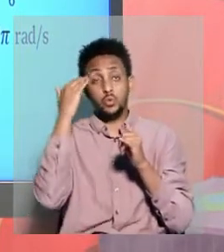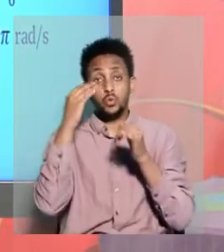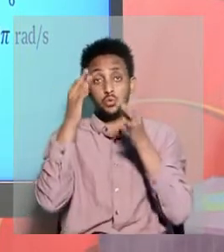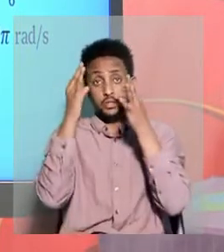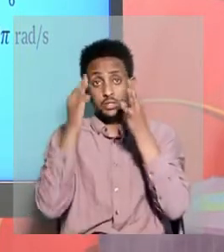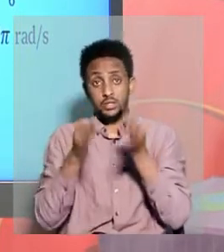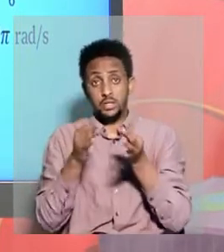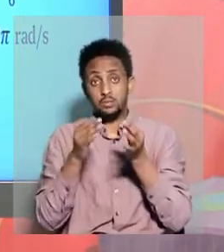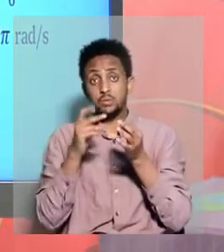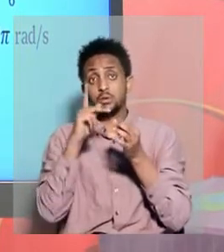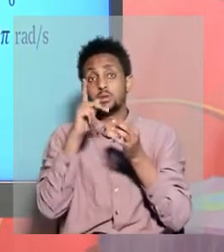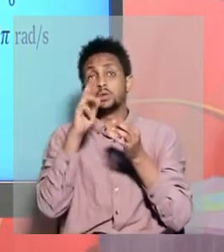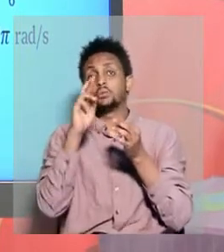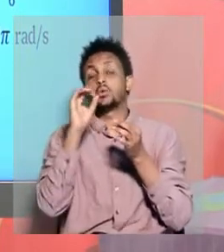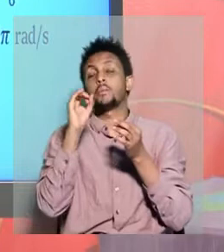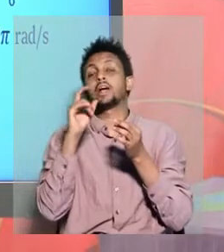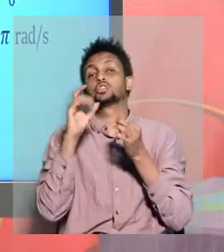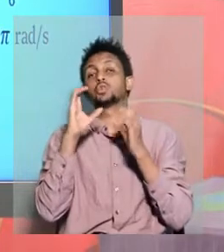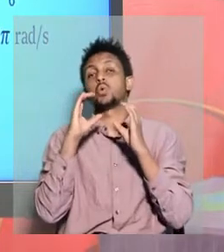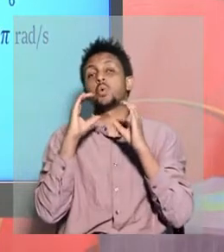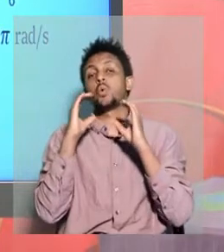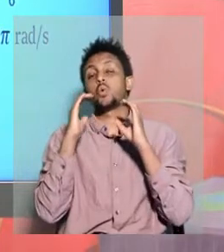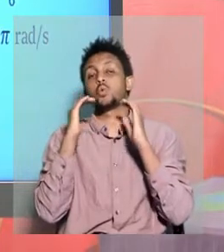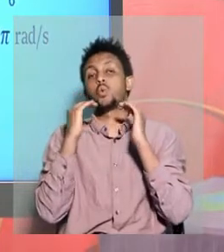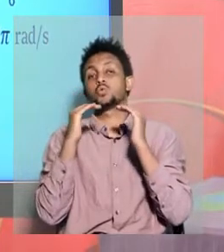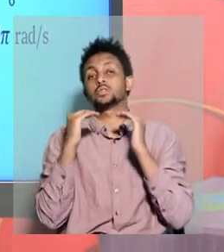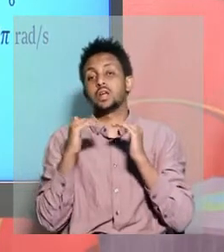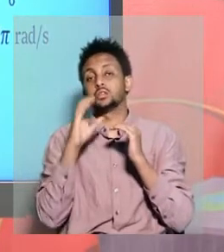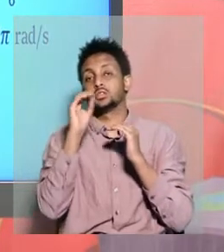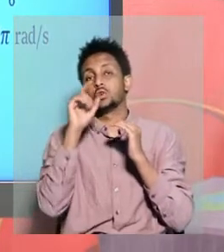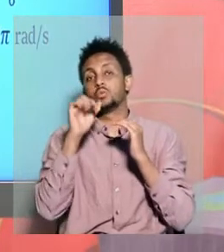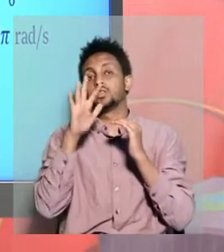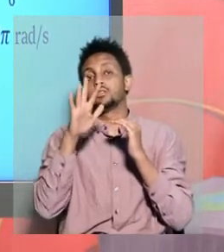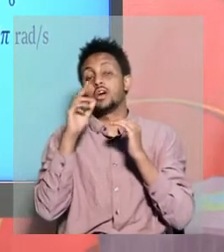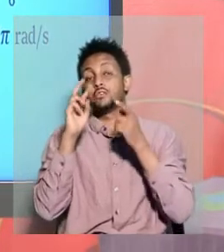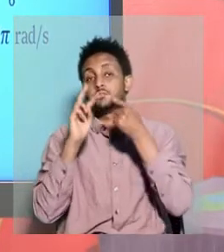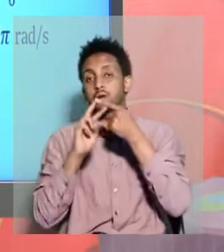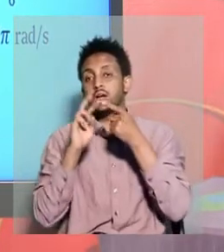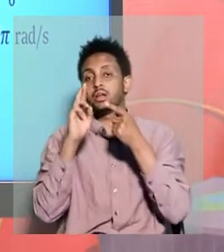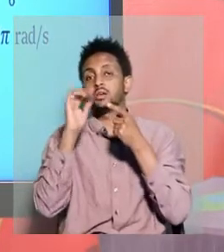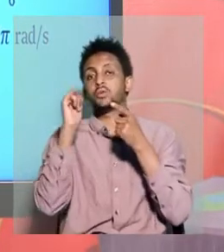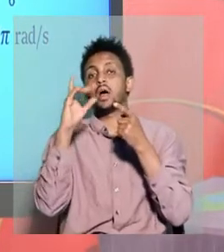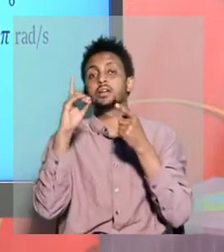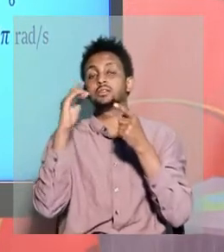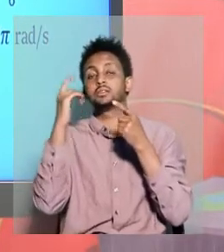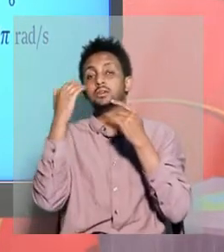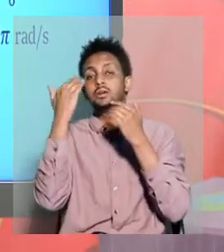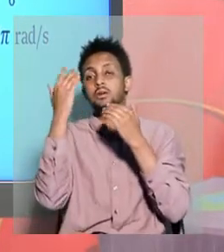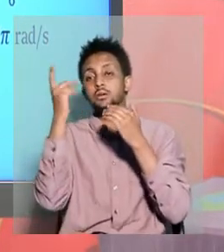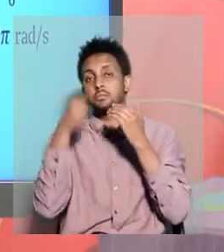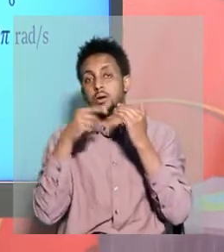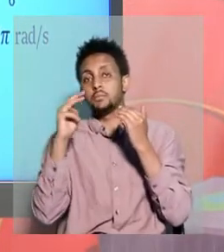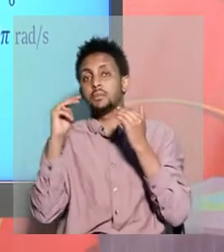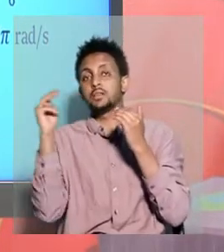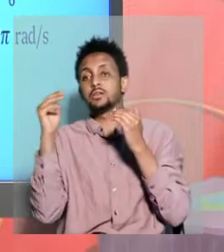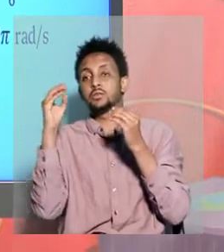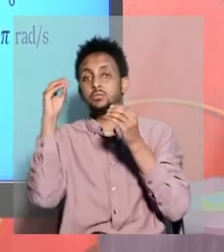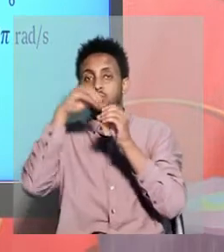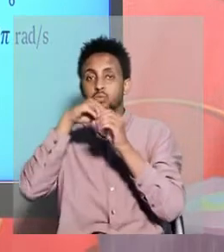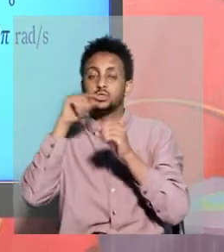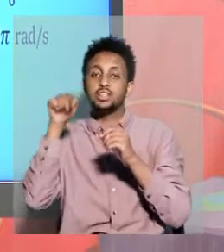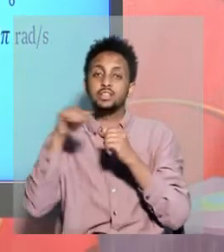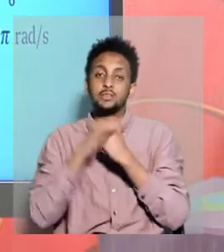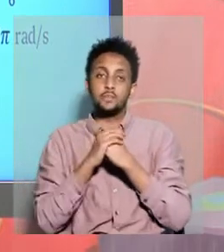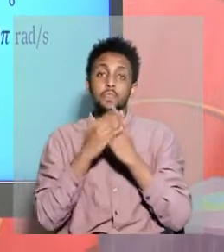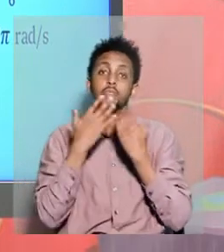determined the propagation constant or wave constant, 0.5 pi rad per meter. You can put it